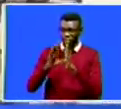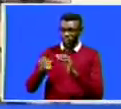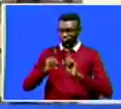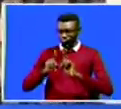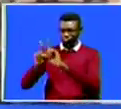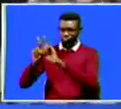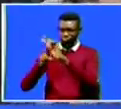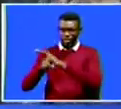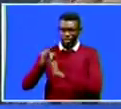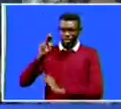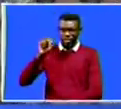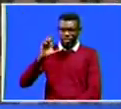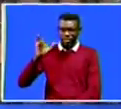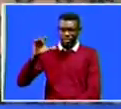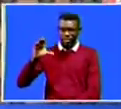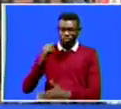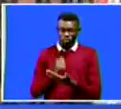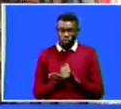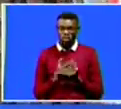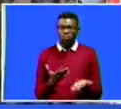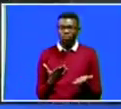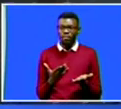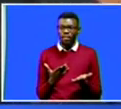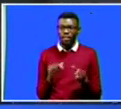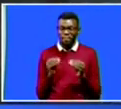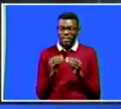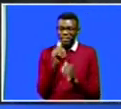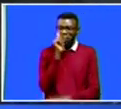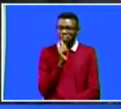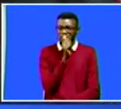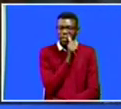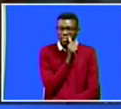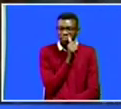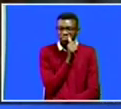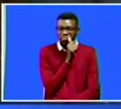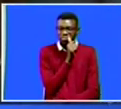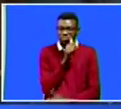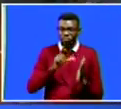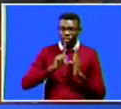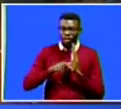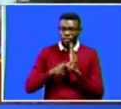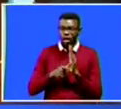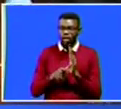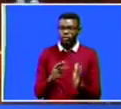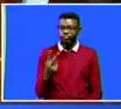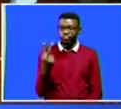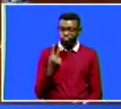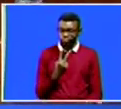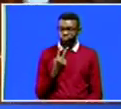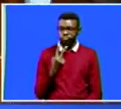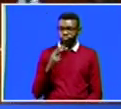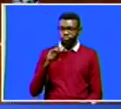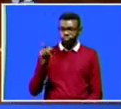offices. Journalists are informed it is a closed-door session. After a while, they emerge and Rarida